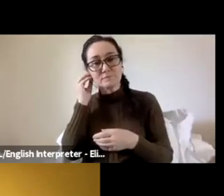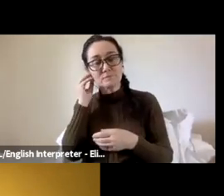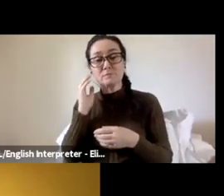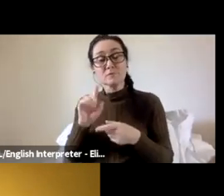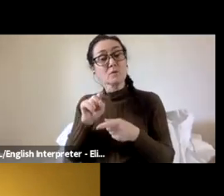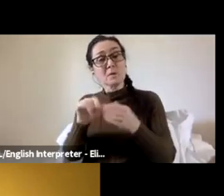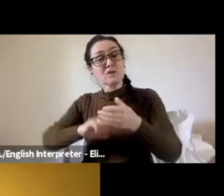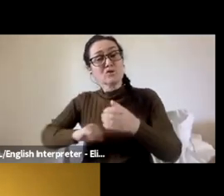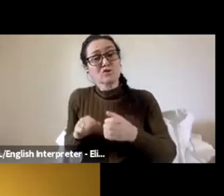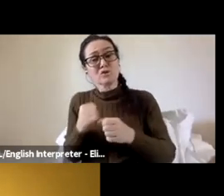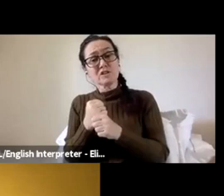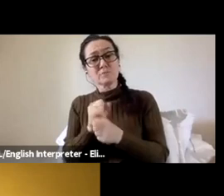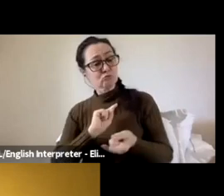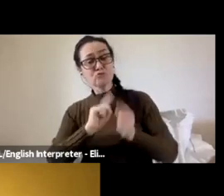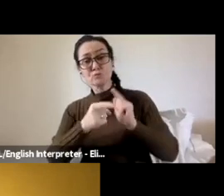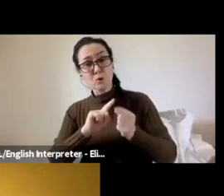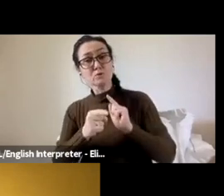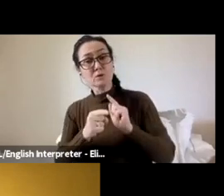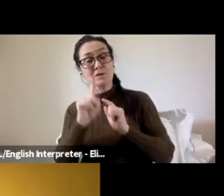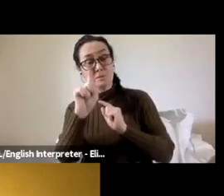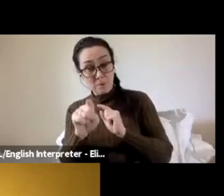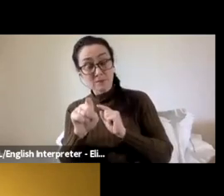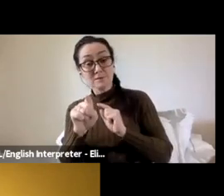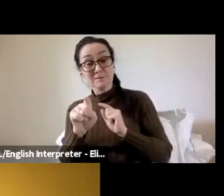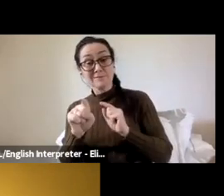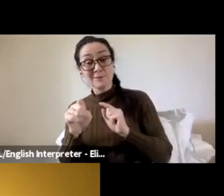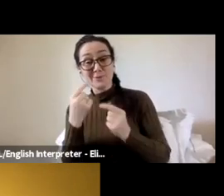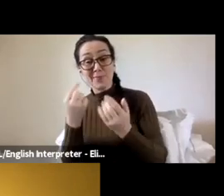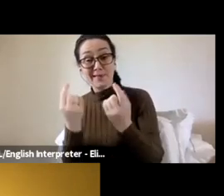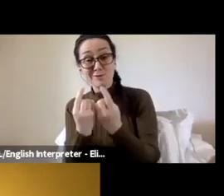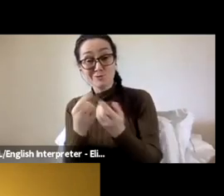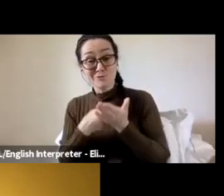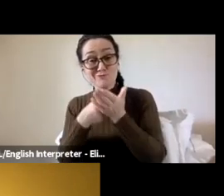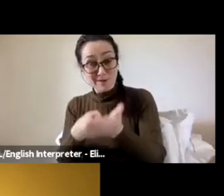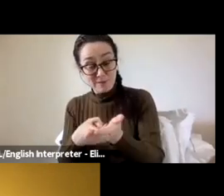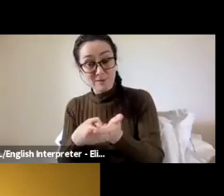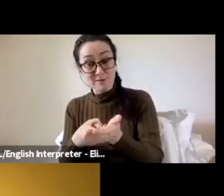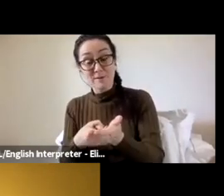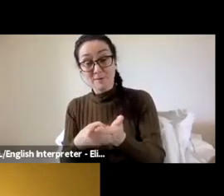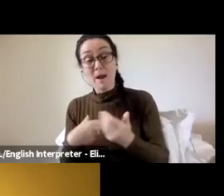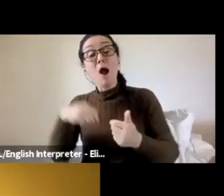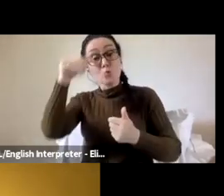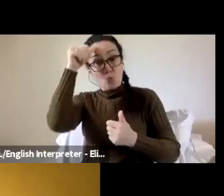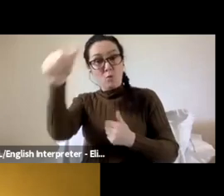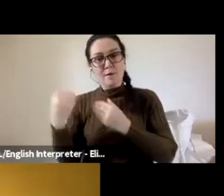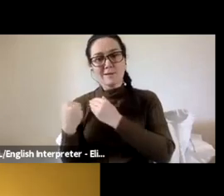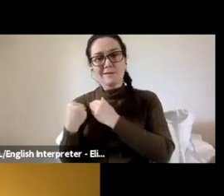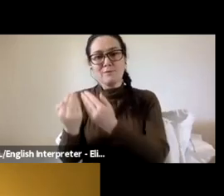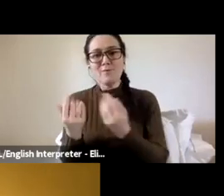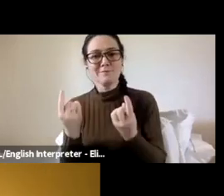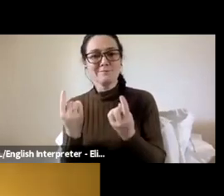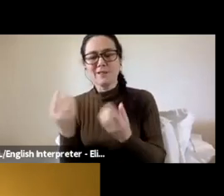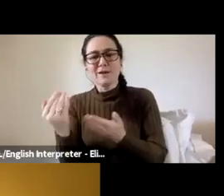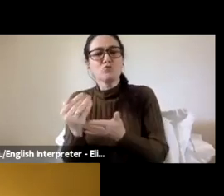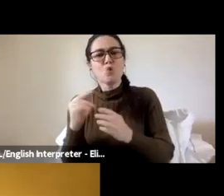and those issues despite being reserved. Okay, so we should use the fact that those are clear human rights issues in our report,